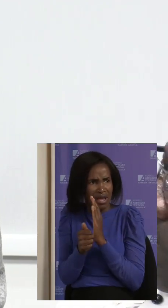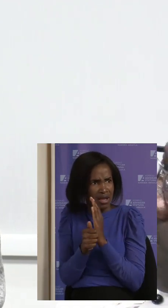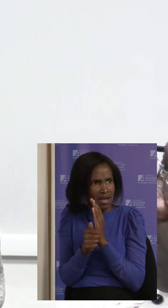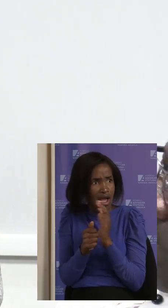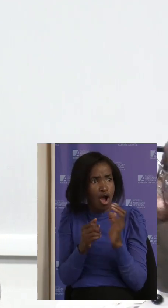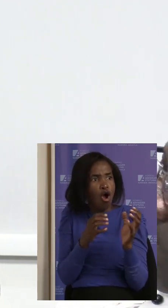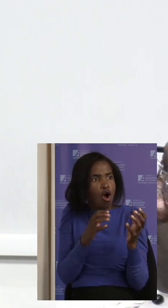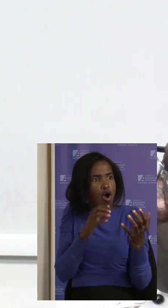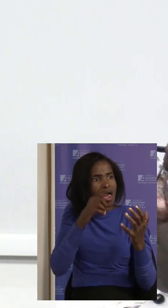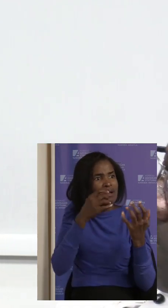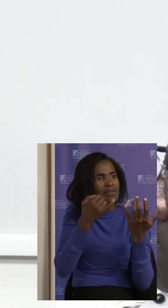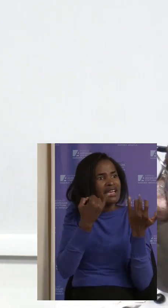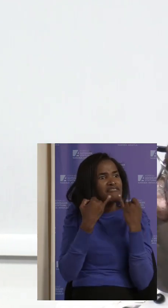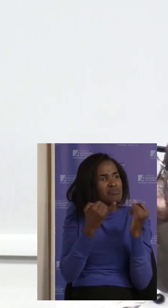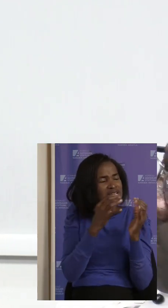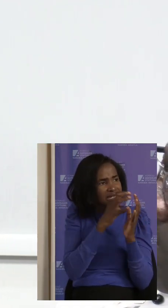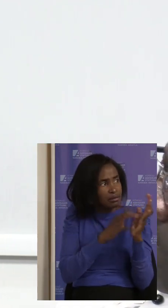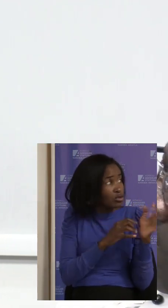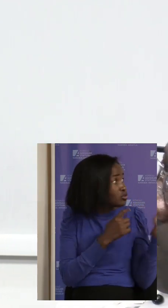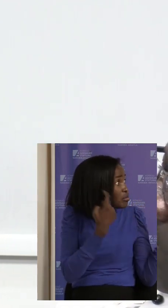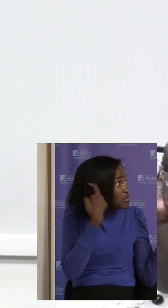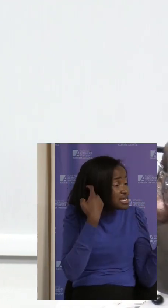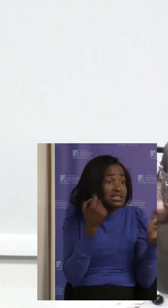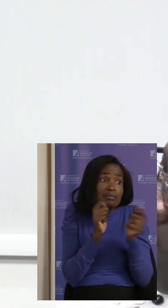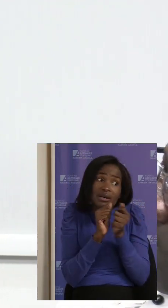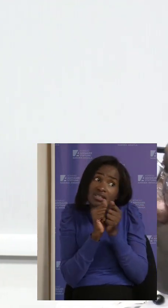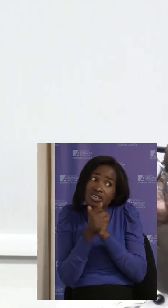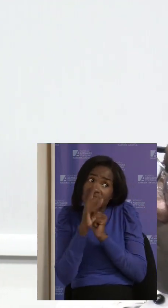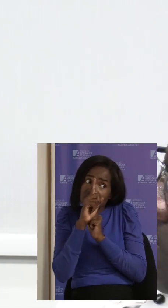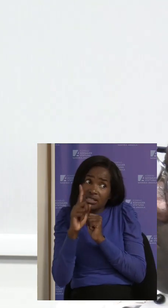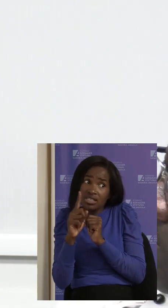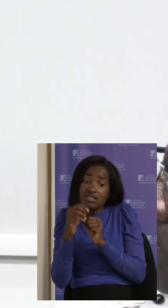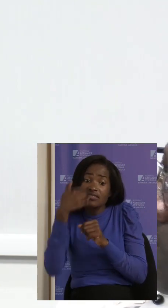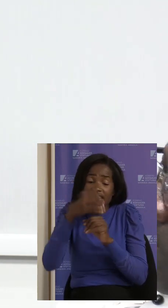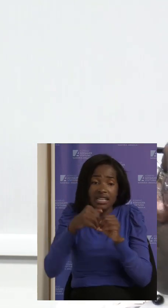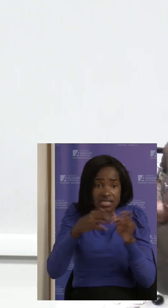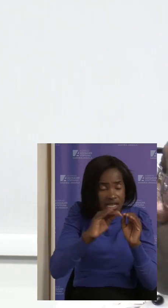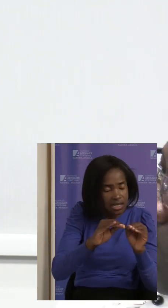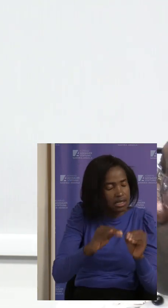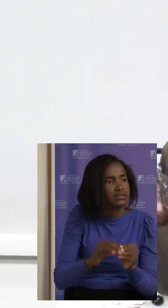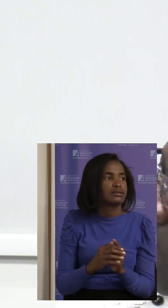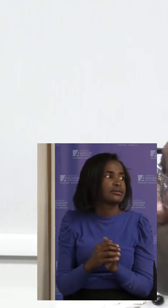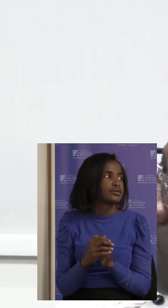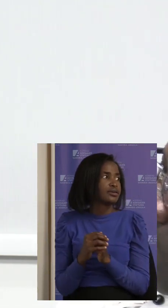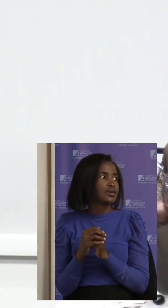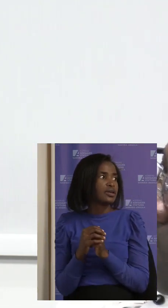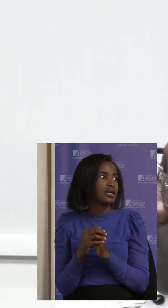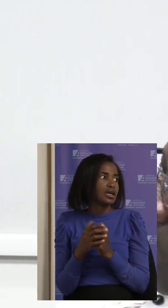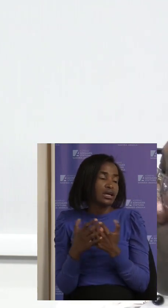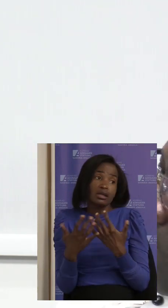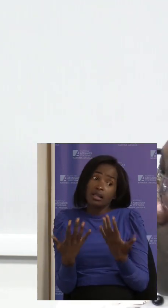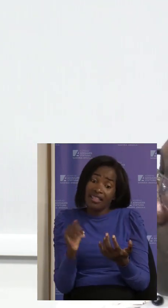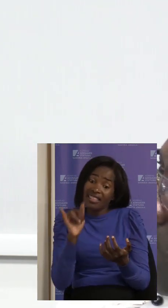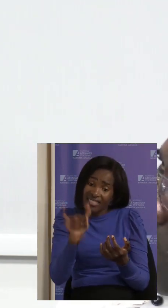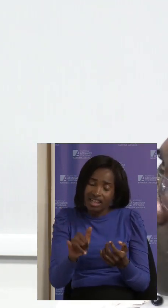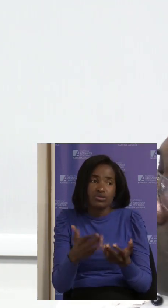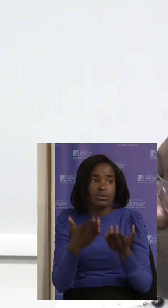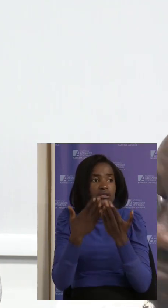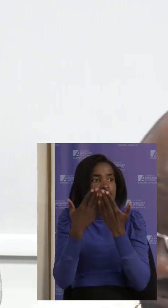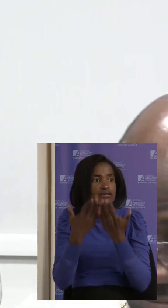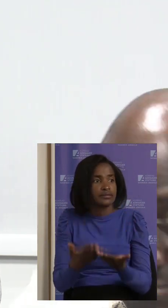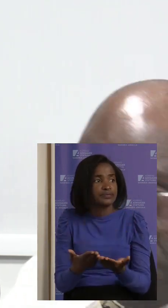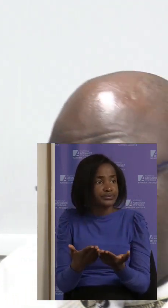content, it means that the ministry has to invest a lot in these teachers if they are going to teach the mathematics. And that is now where it becomes very difficult.